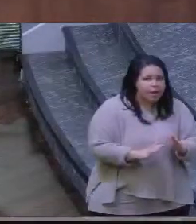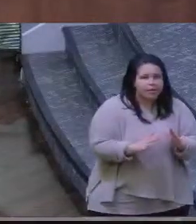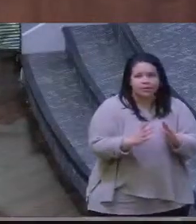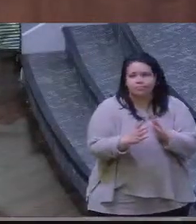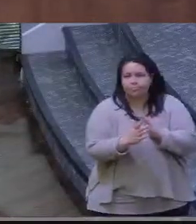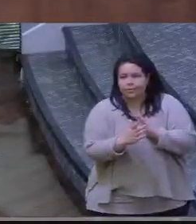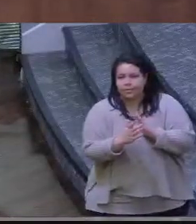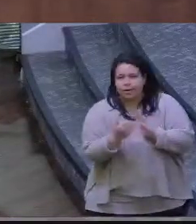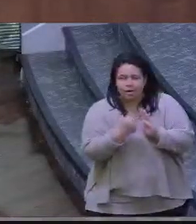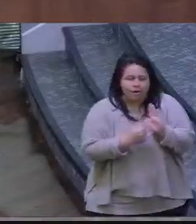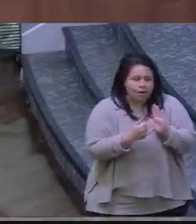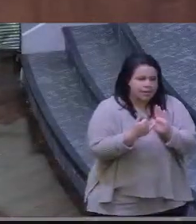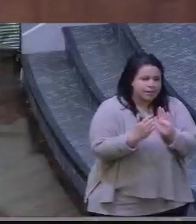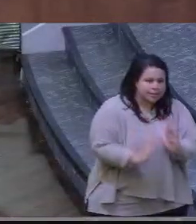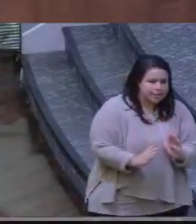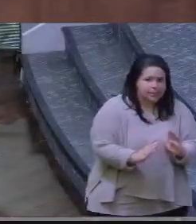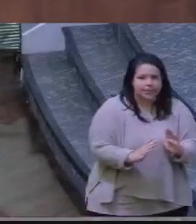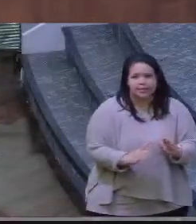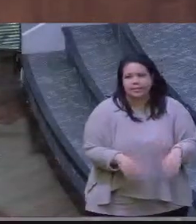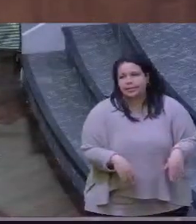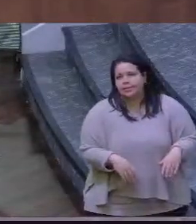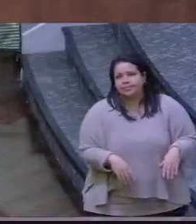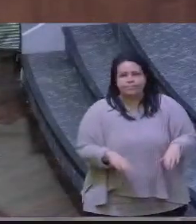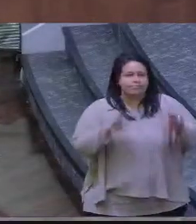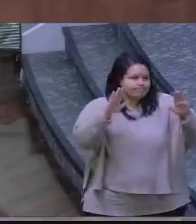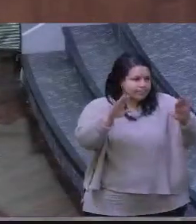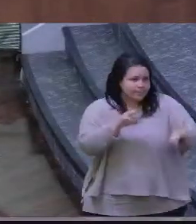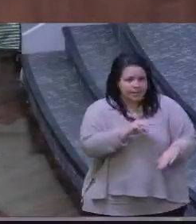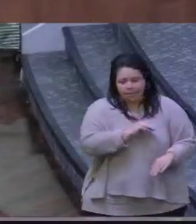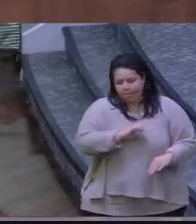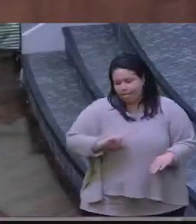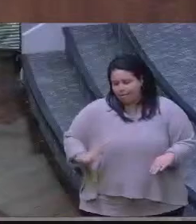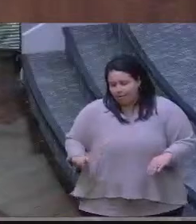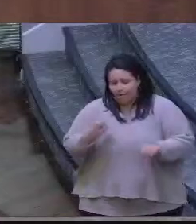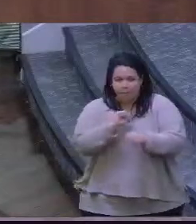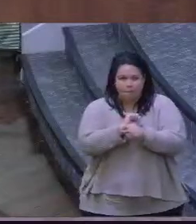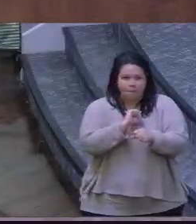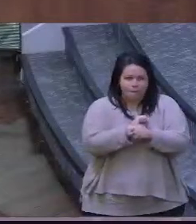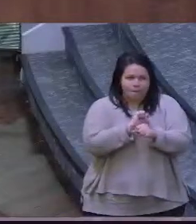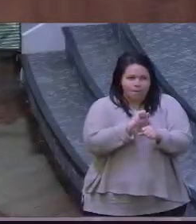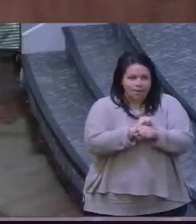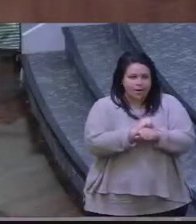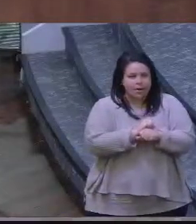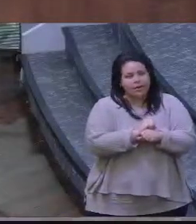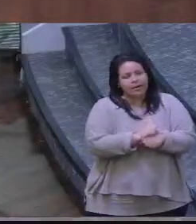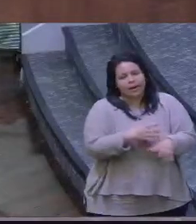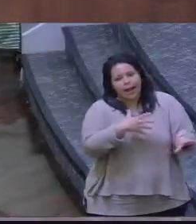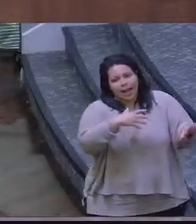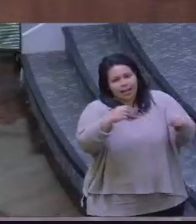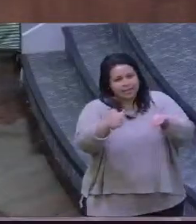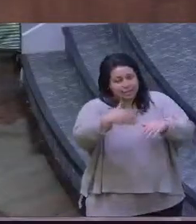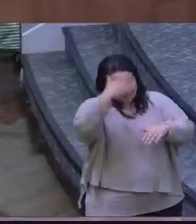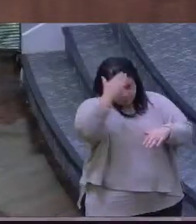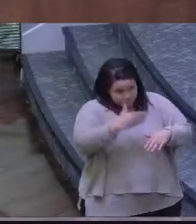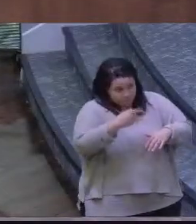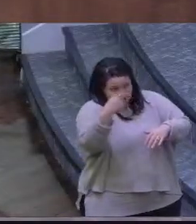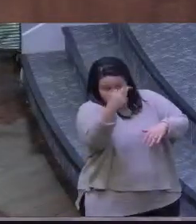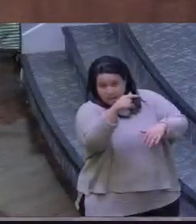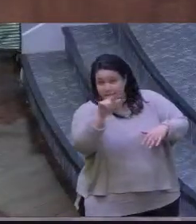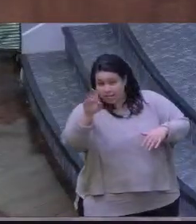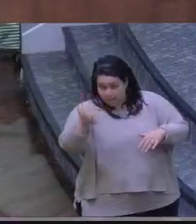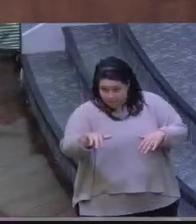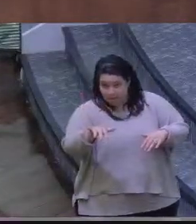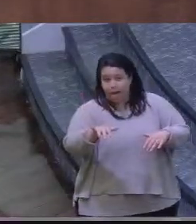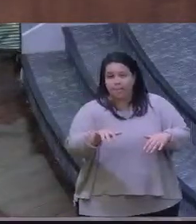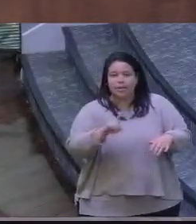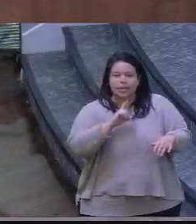their award-winning MLK work. That work is on display in our lobby, so please stop by on your way out to take a look